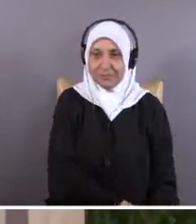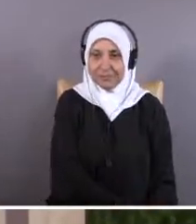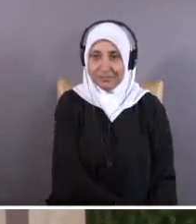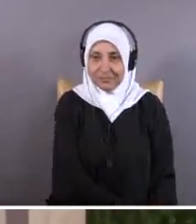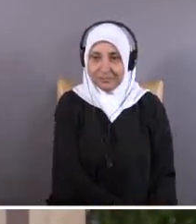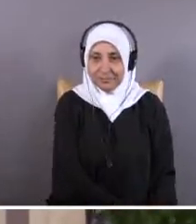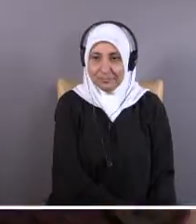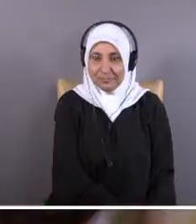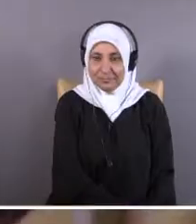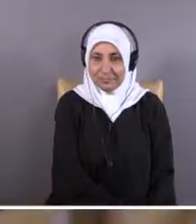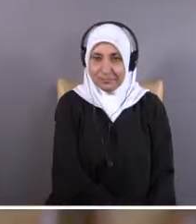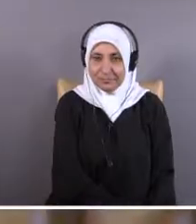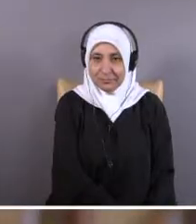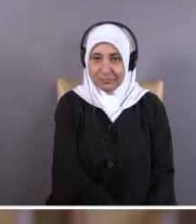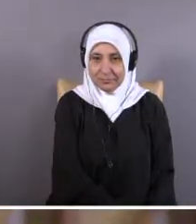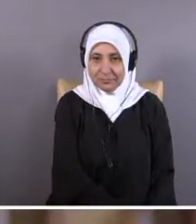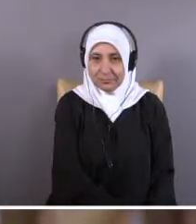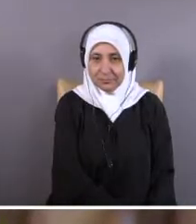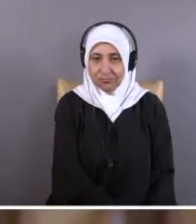just close by,